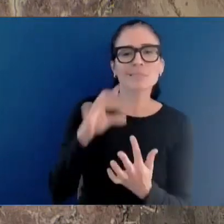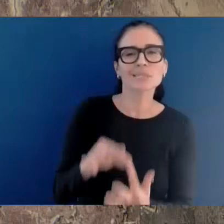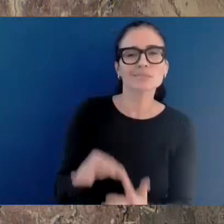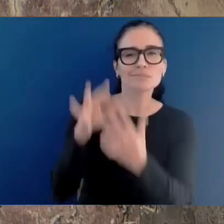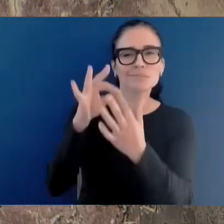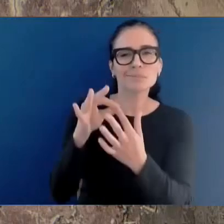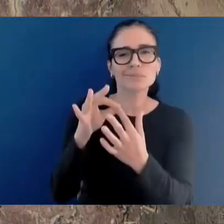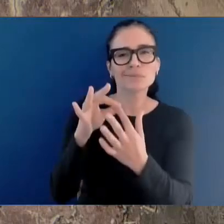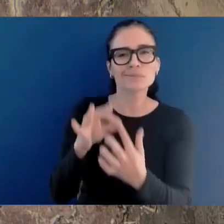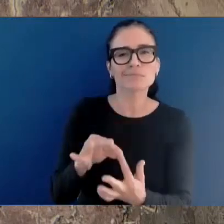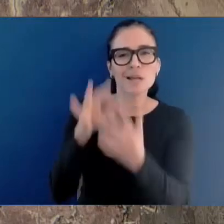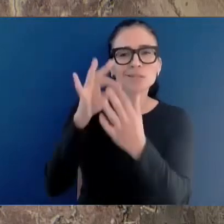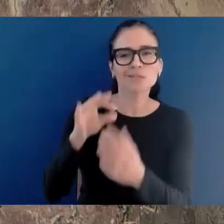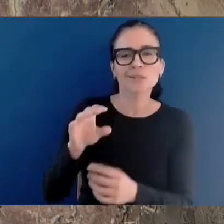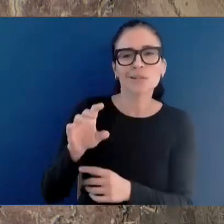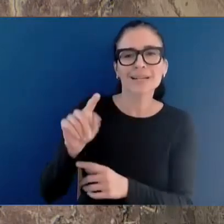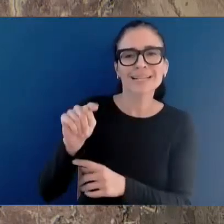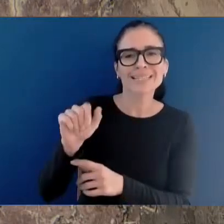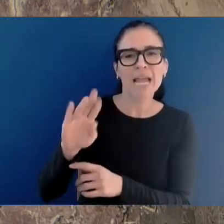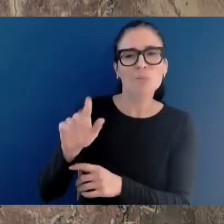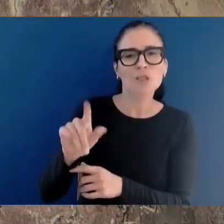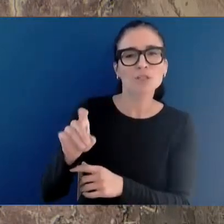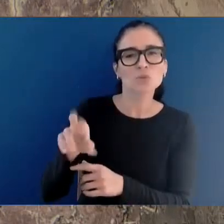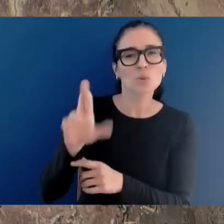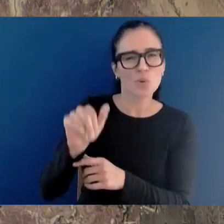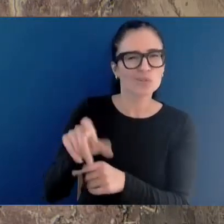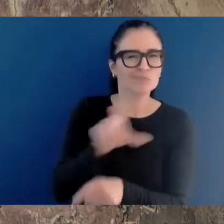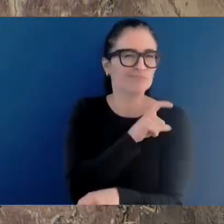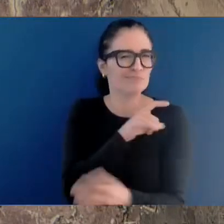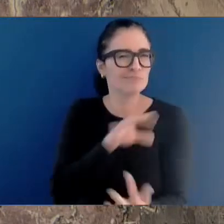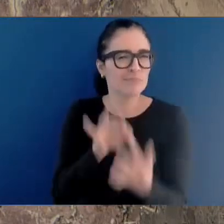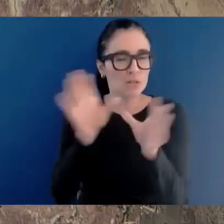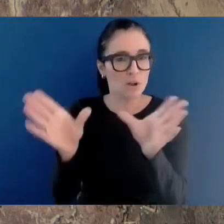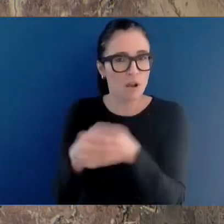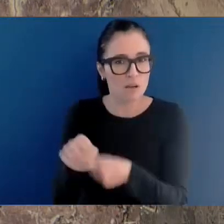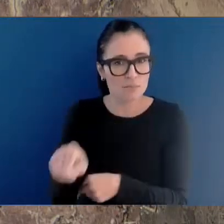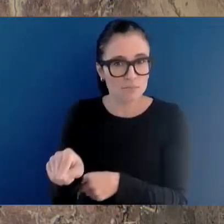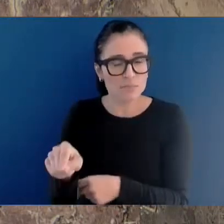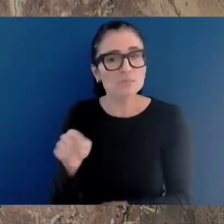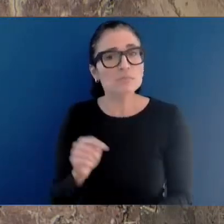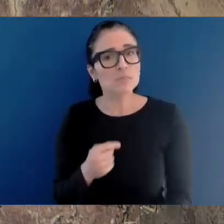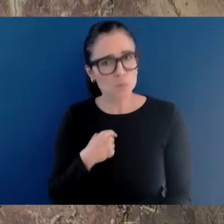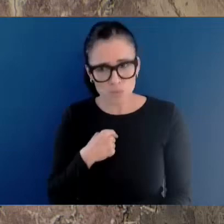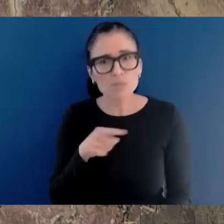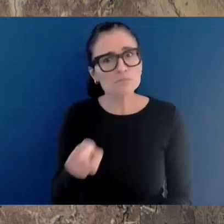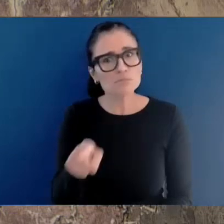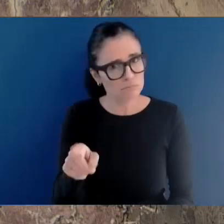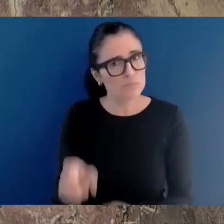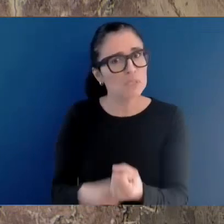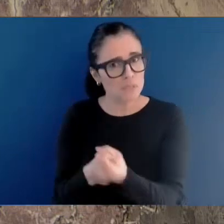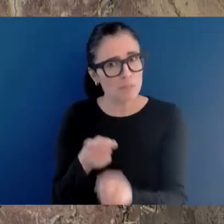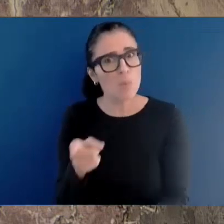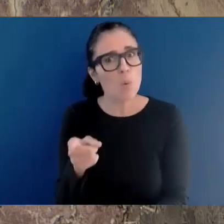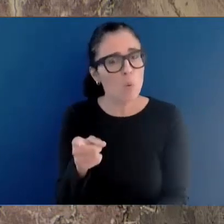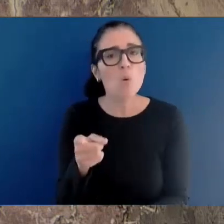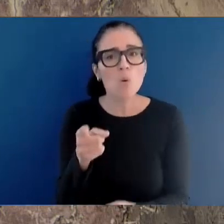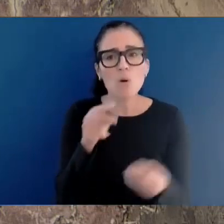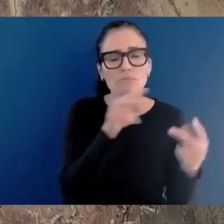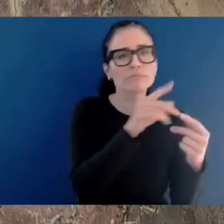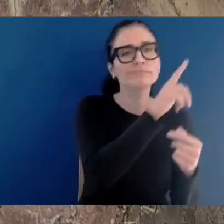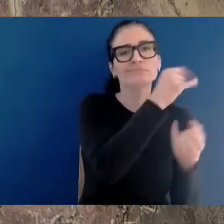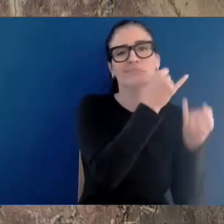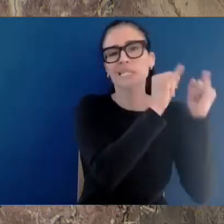Service supports the implementation of third-party oversight as a tool to enhance transparency and public